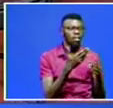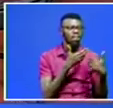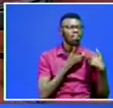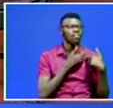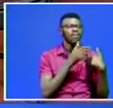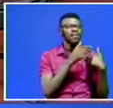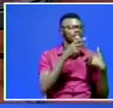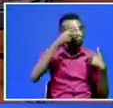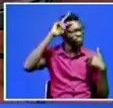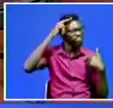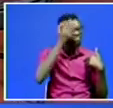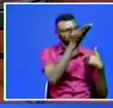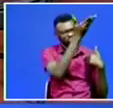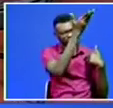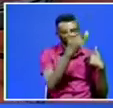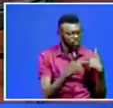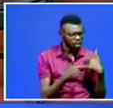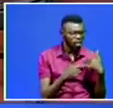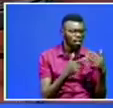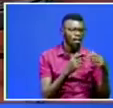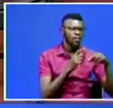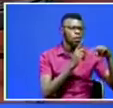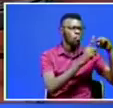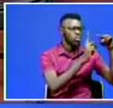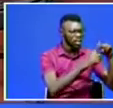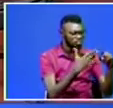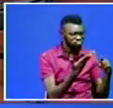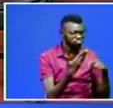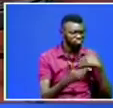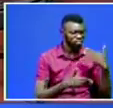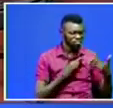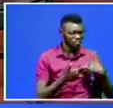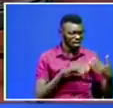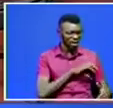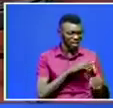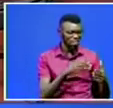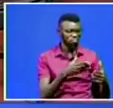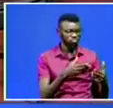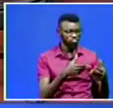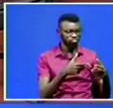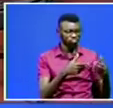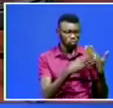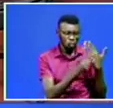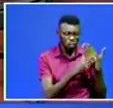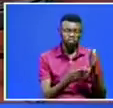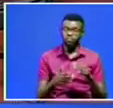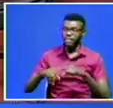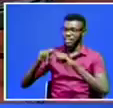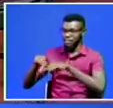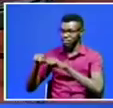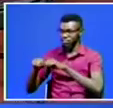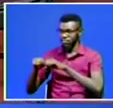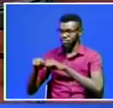this other side as well? Do you borrow a couple of positive traits or how does it work? It depends with the character. Yes. Sometimes you can have